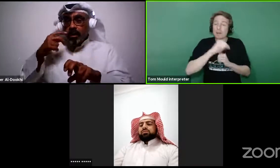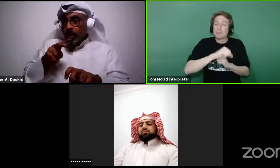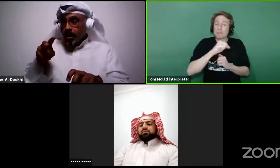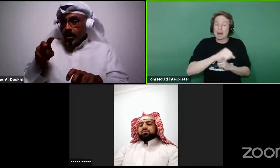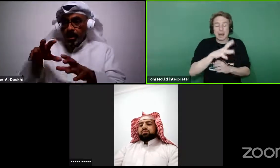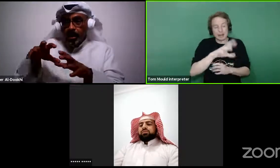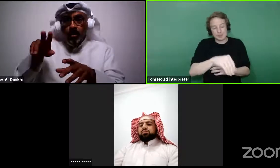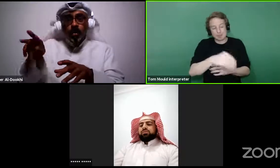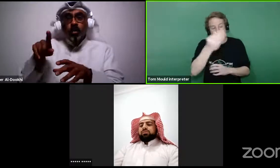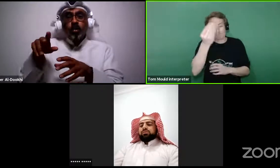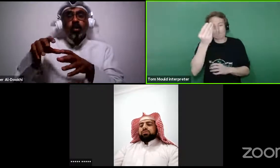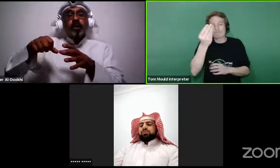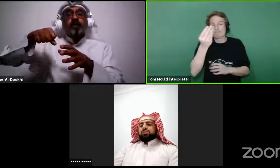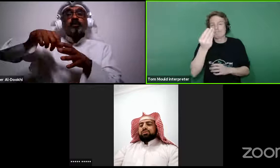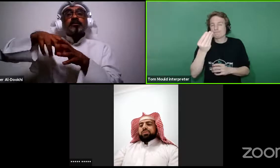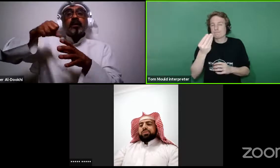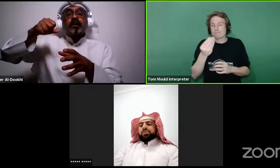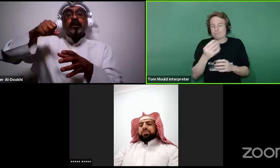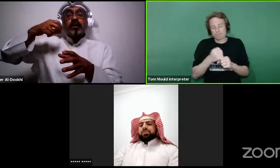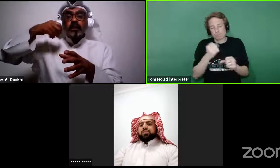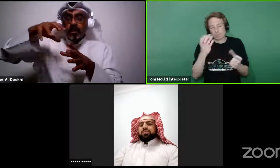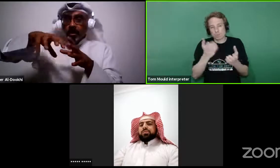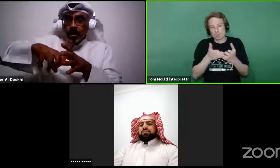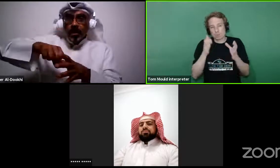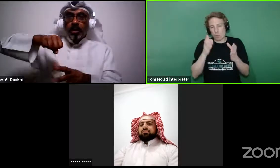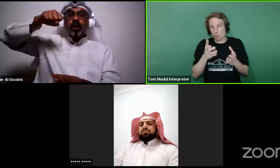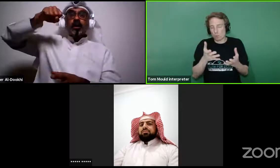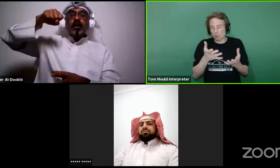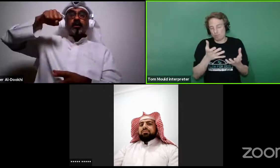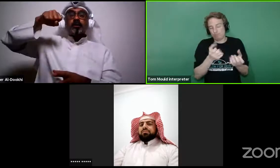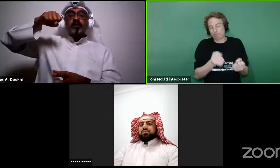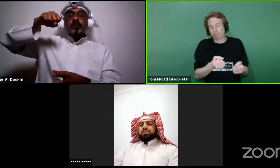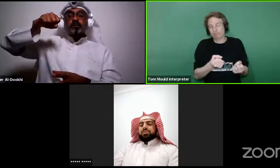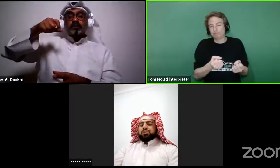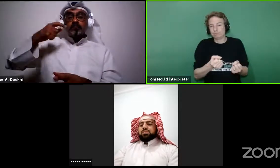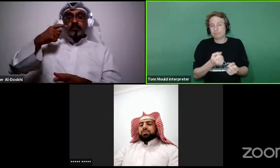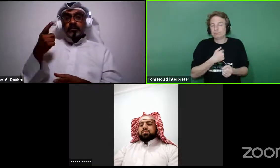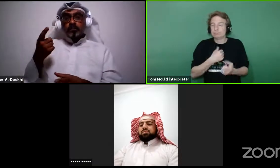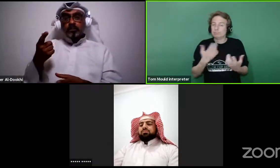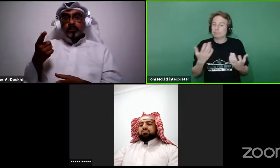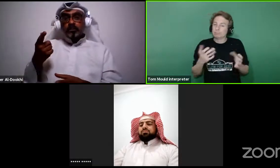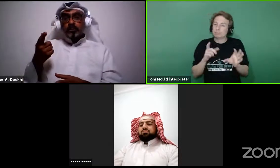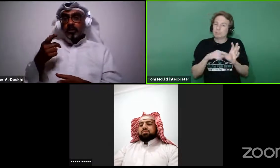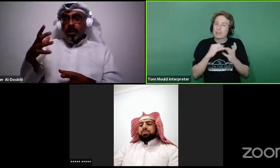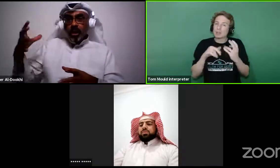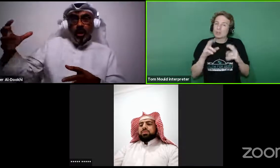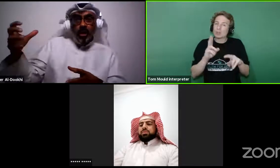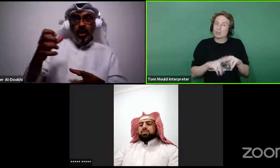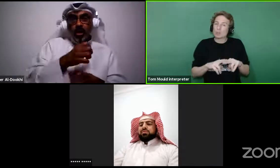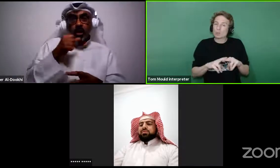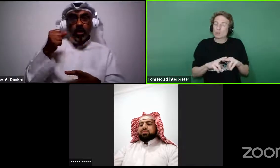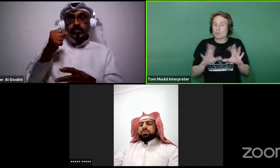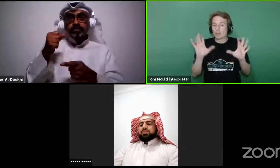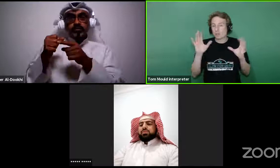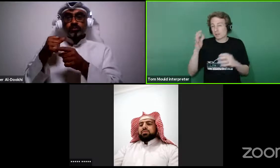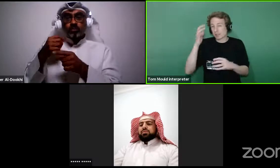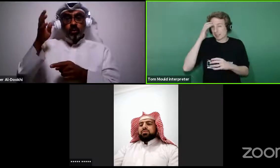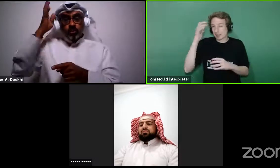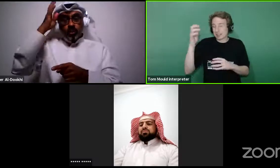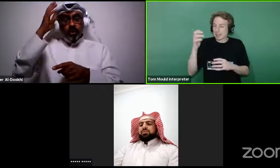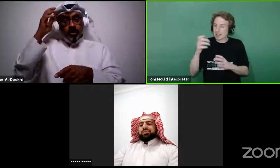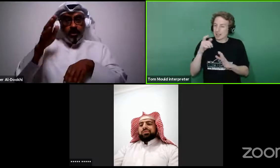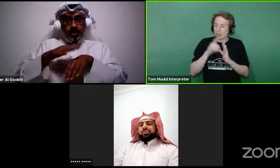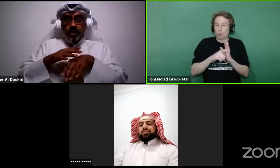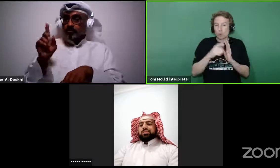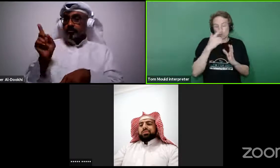bag. Thus did we plan for Joseph. He could not take his brother by the law of the king as a slave,